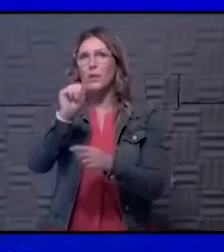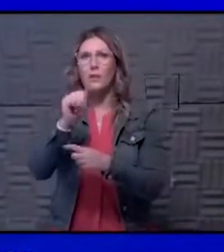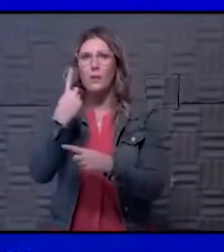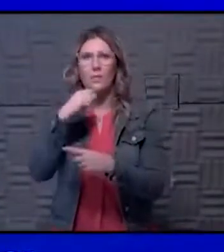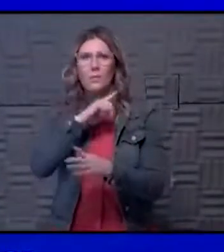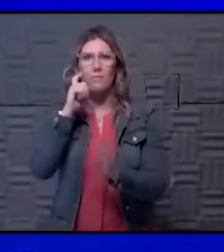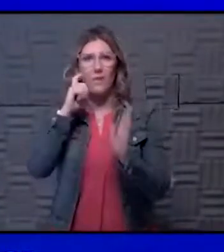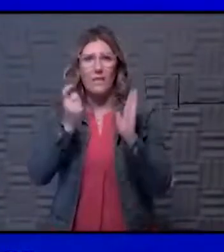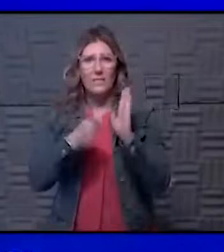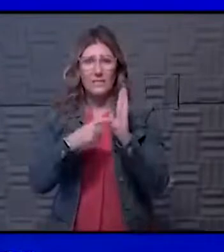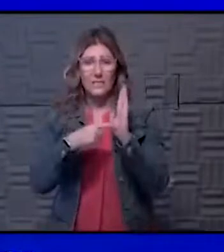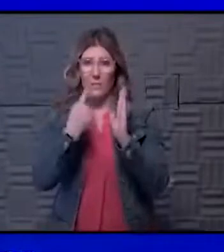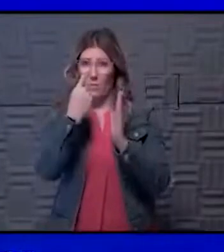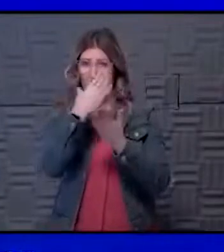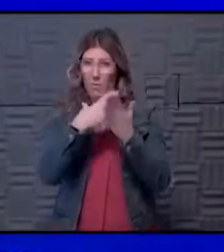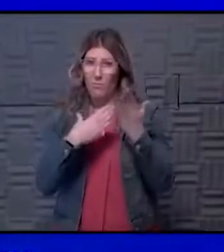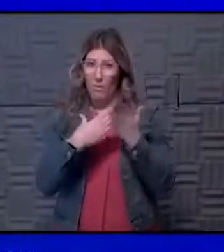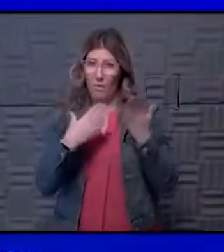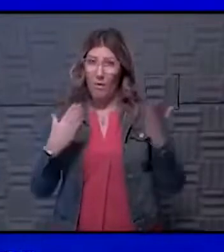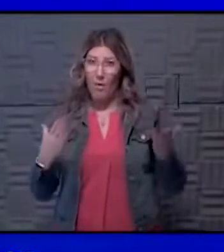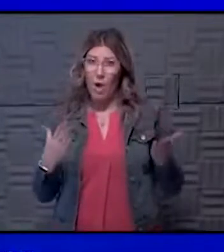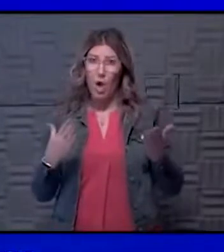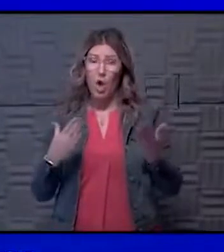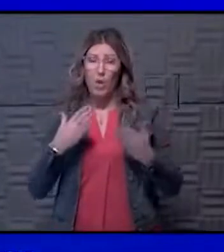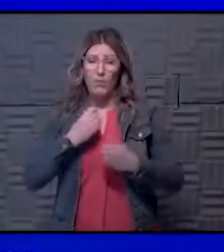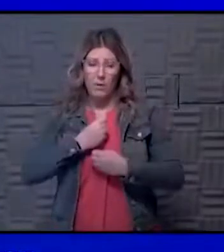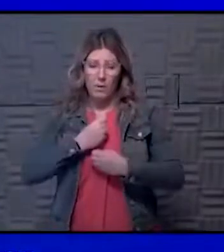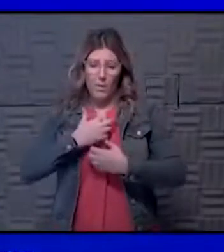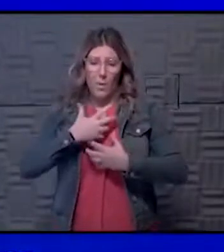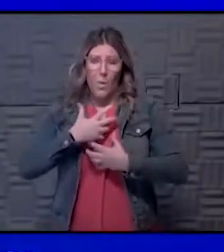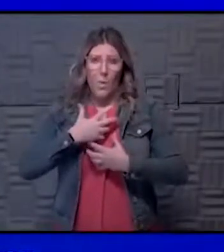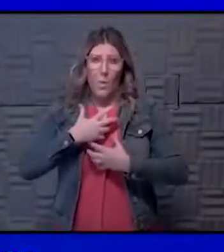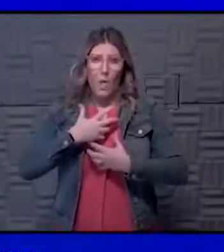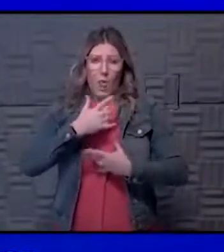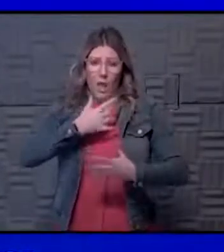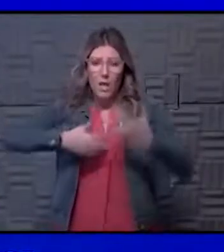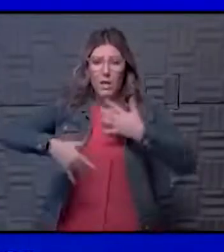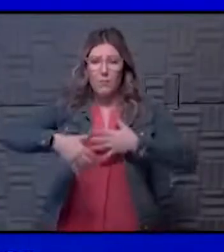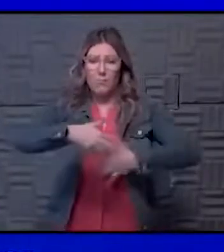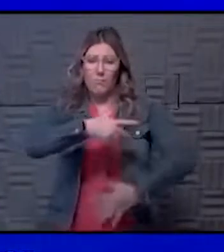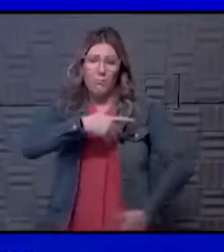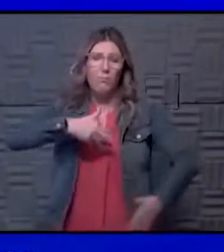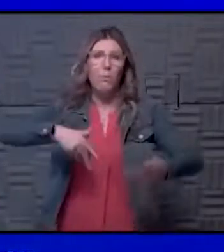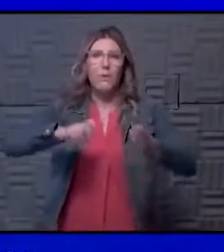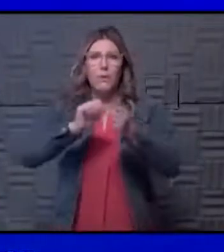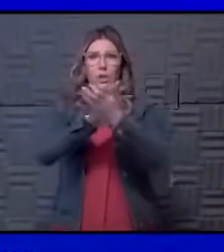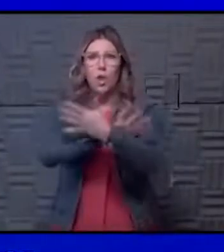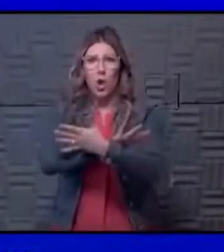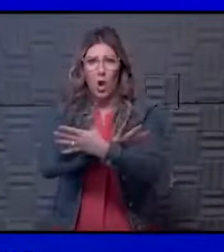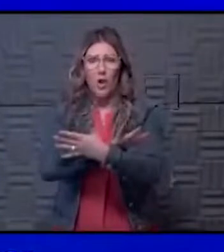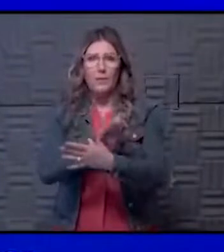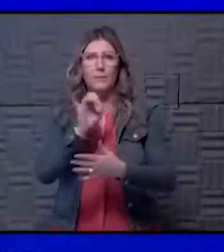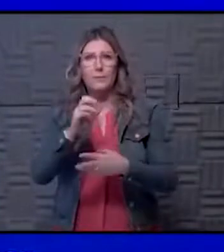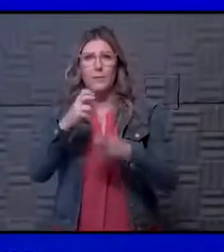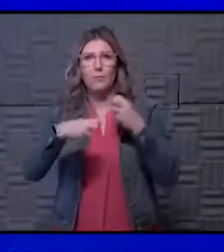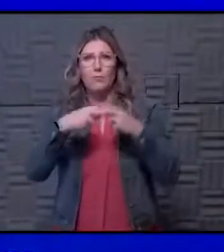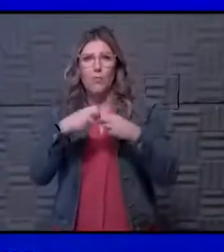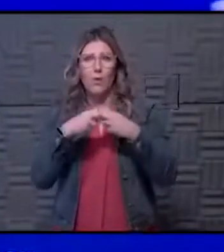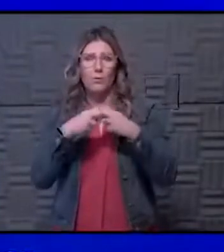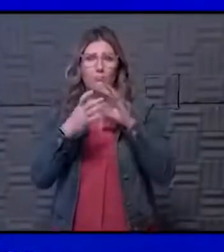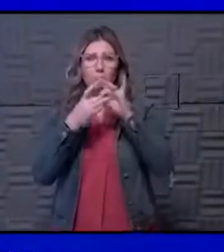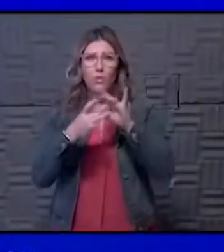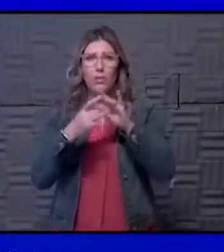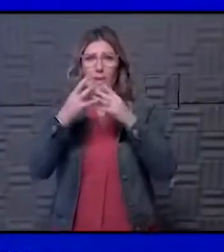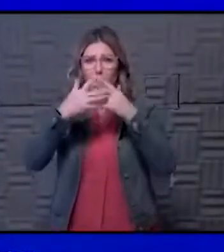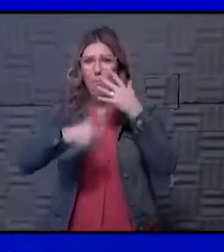culprit, this one part of our inflammatory cycle and thrombotic cycle that's causing the problems related to clot